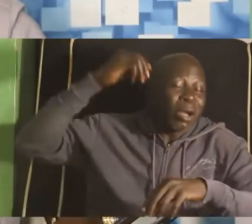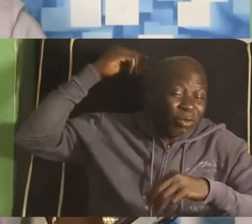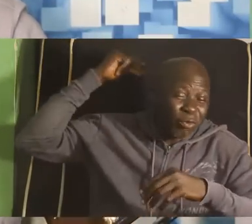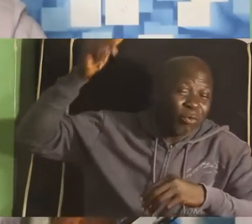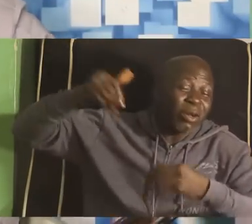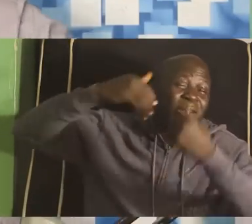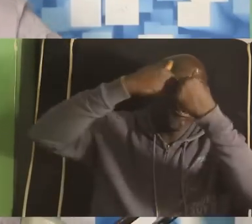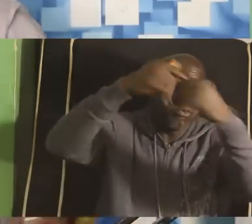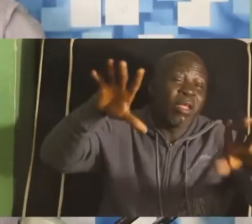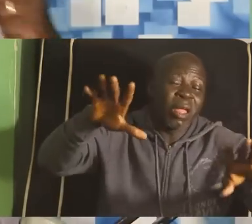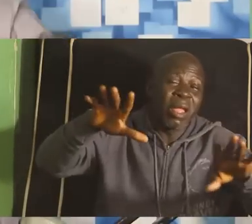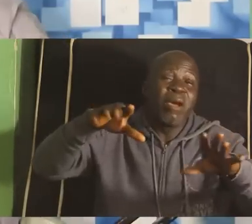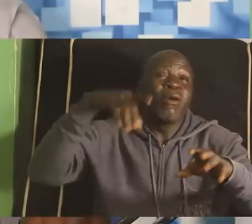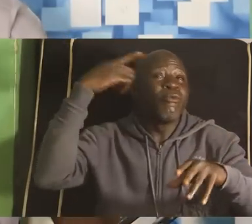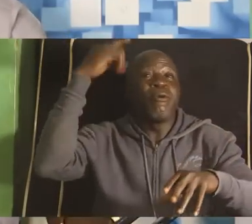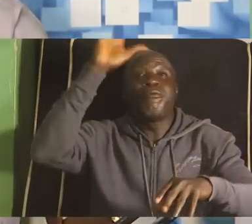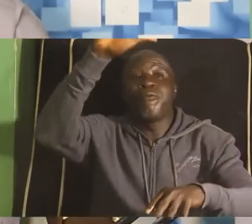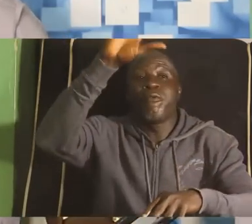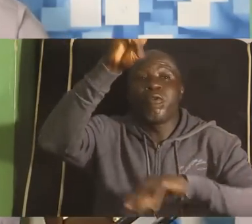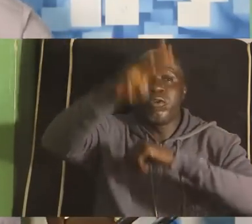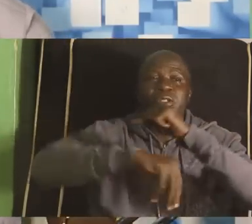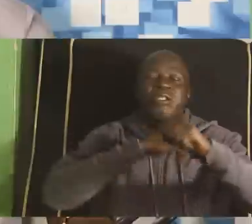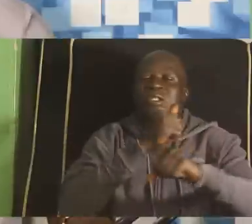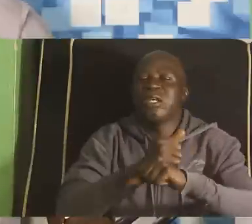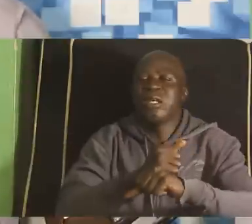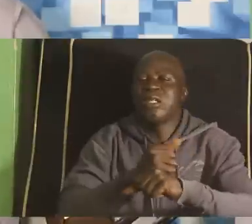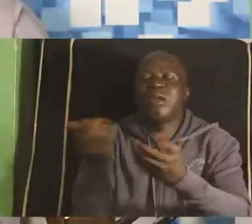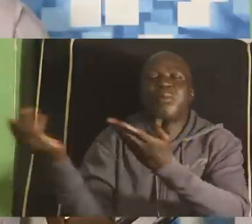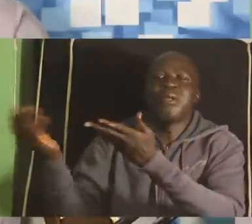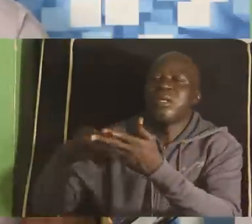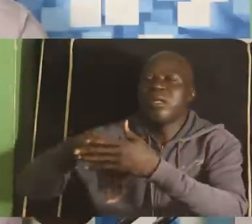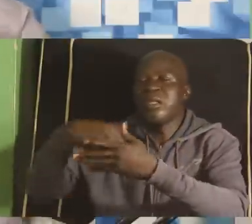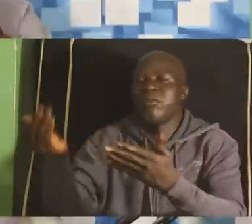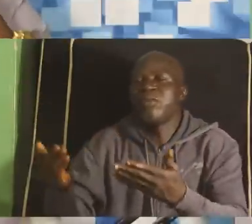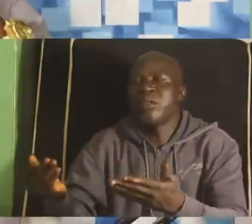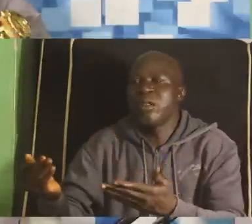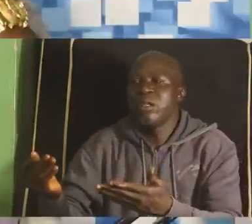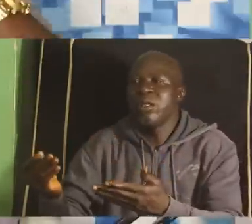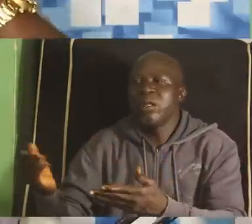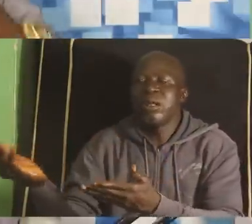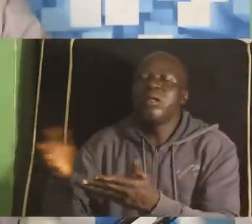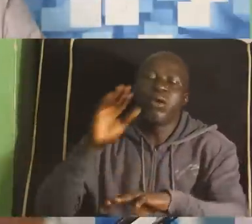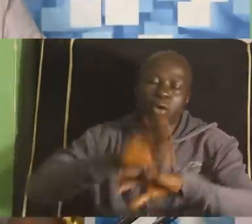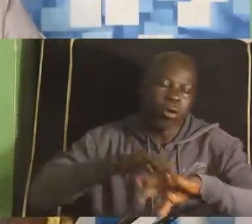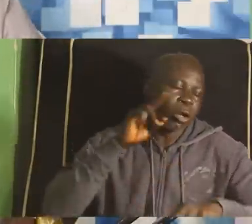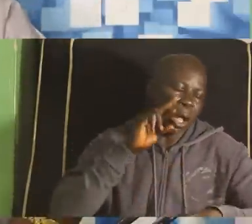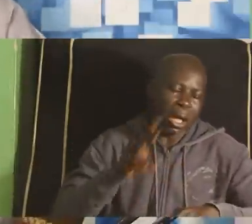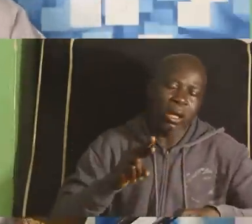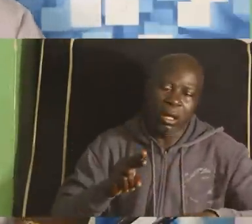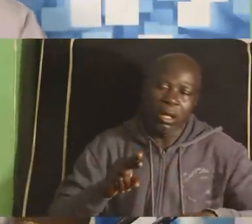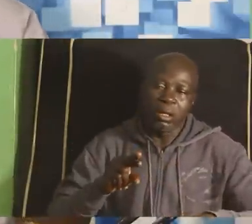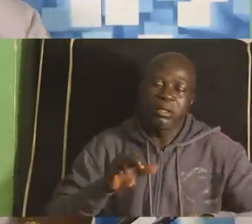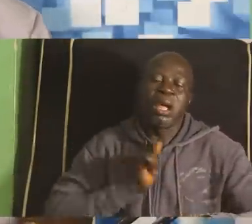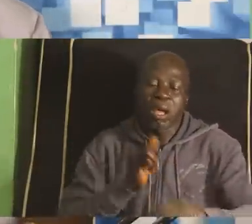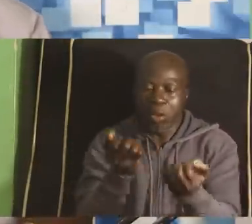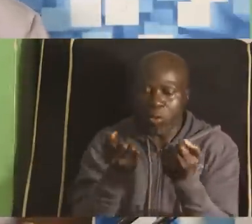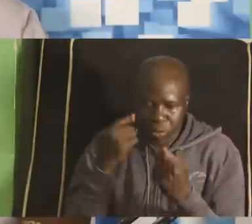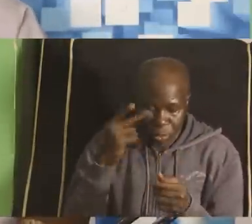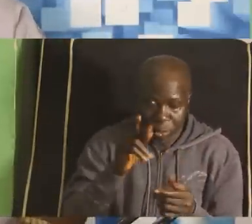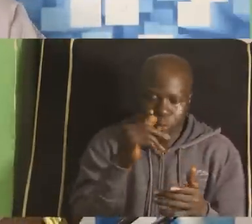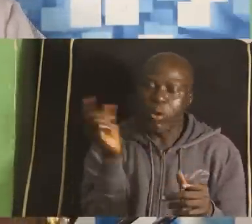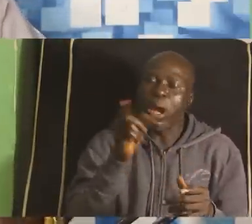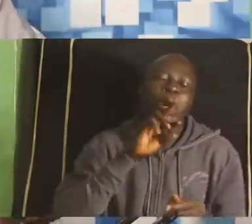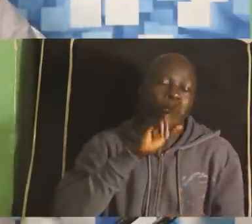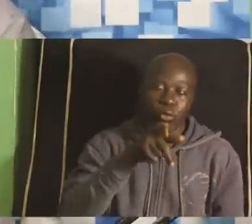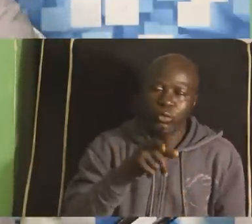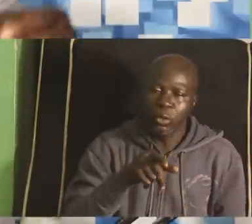4 years, she from one day away, that she's taking care of her. Only more fairy said, I want to see you arrive. But the call of this to me.